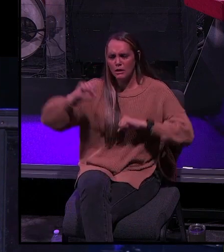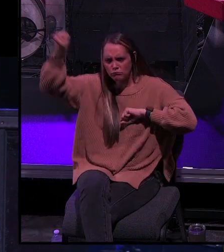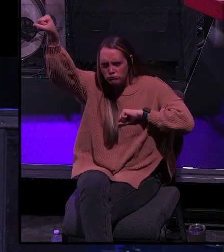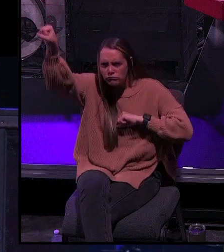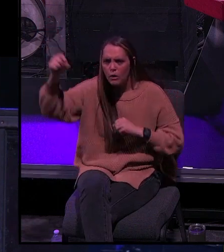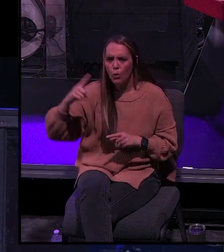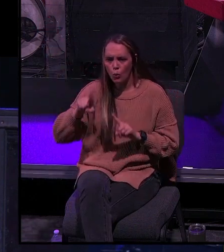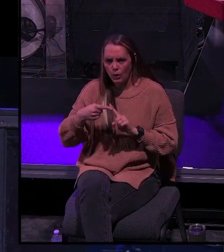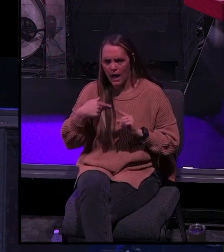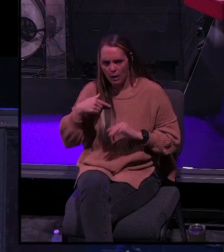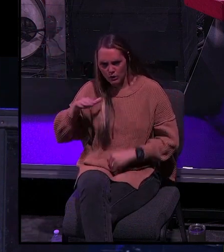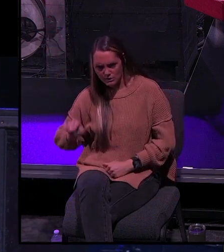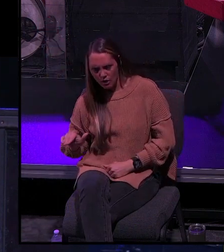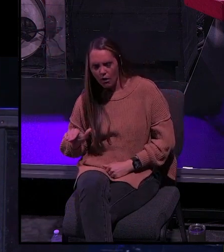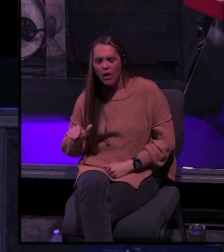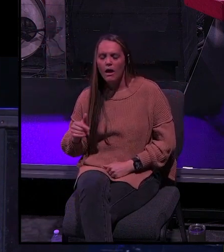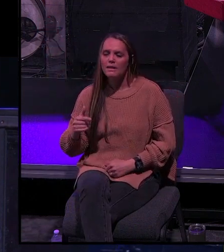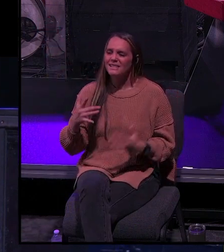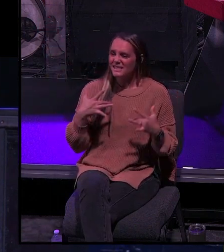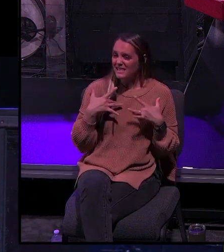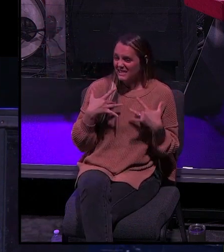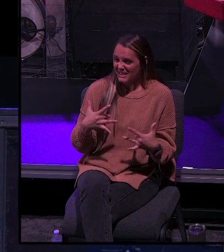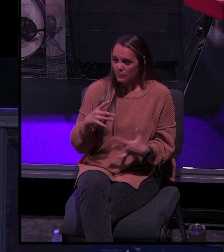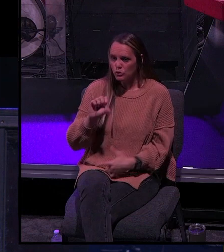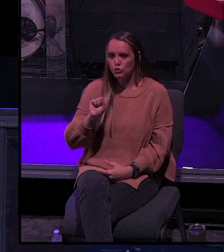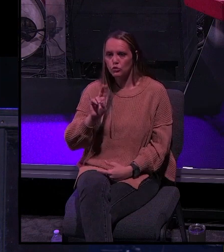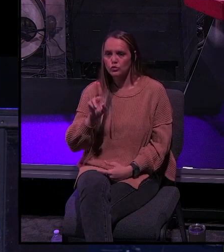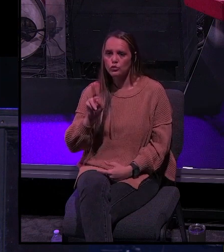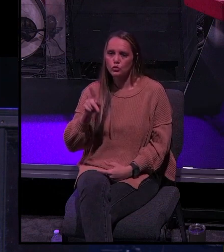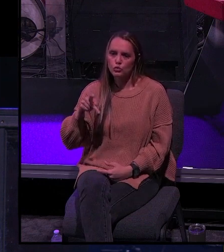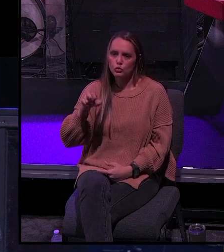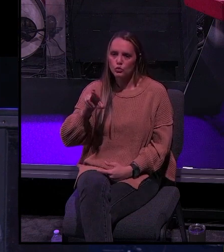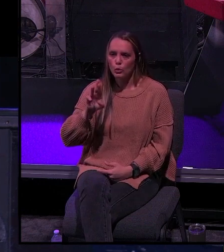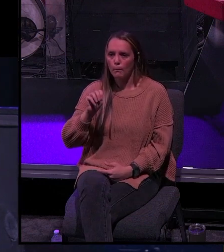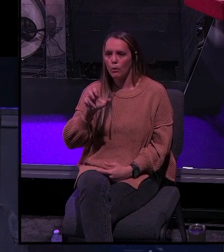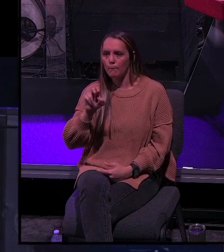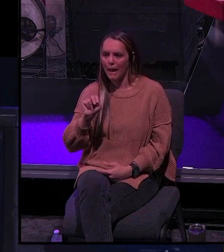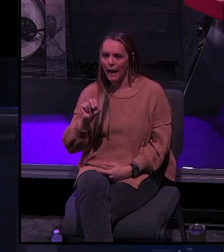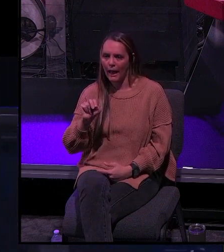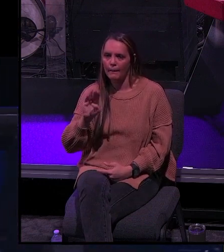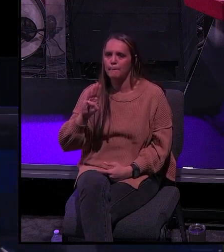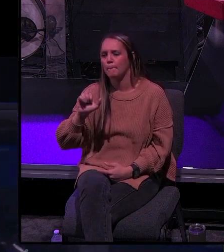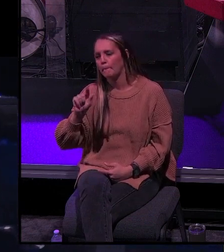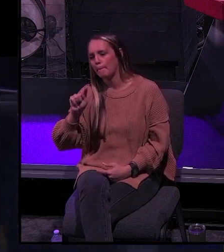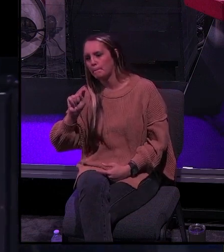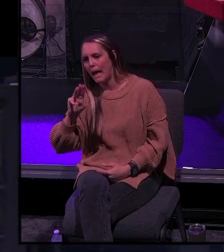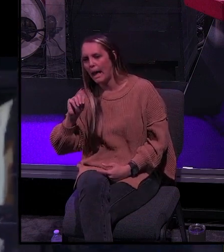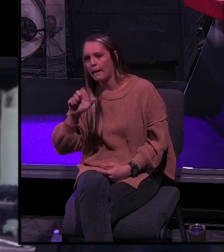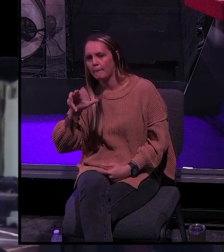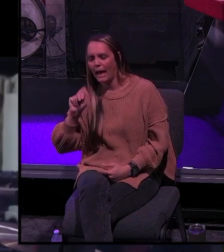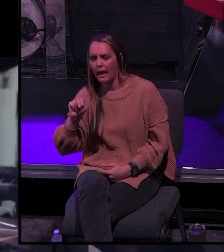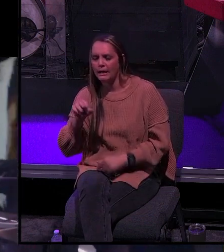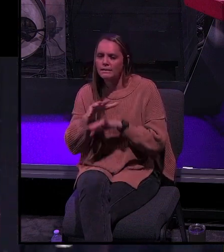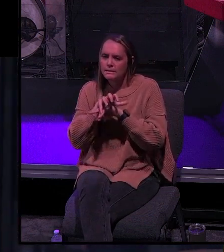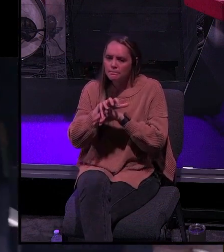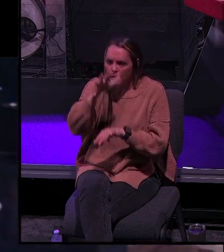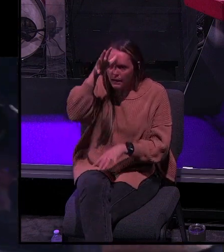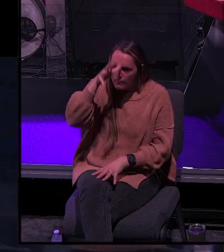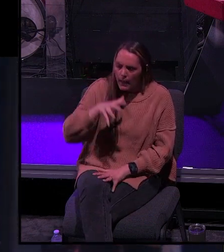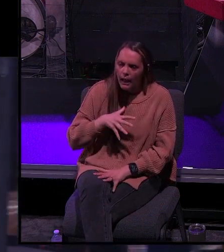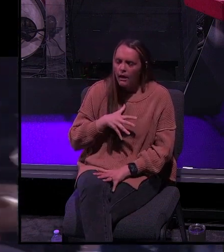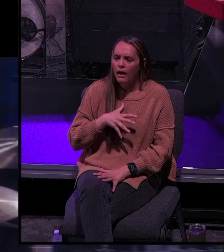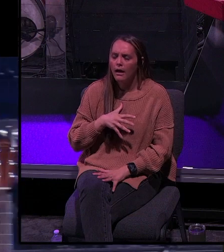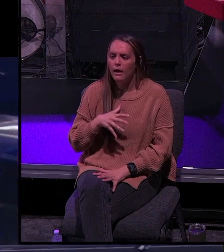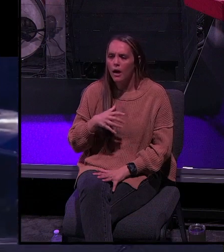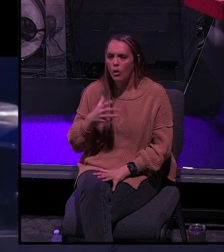so the typical Superman, the typical Batman, the typical Spider-Man, anything like that. No, not for me. I wanted to